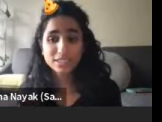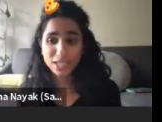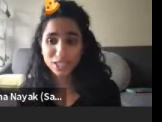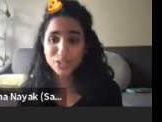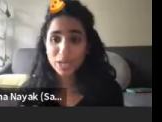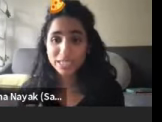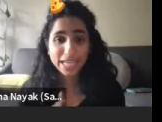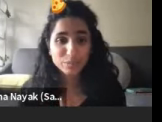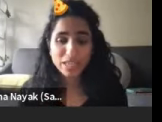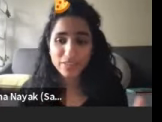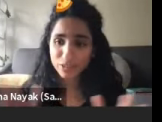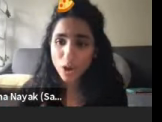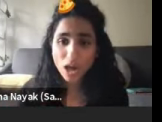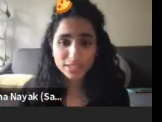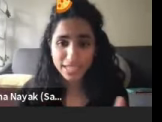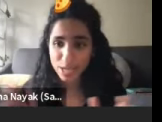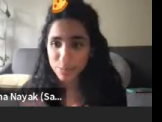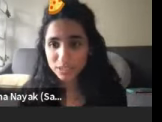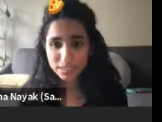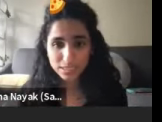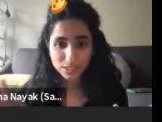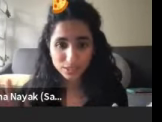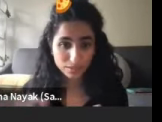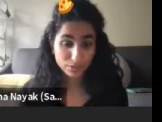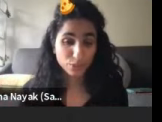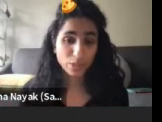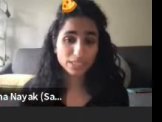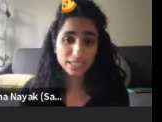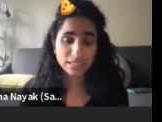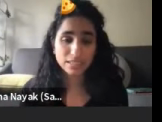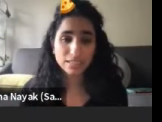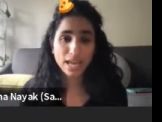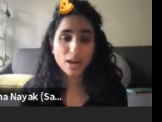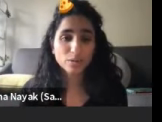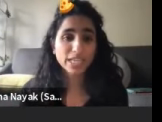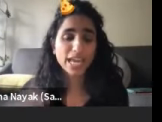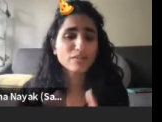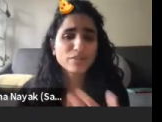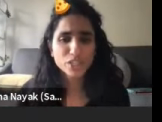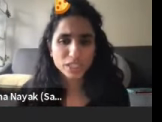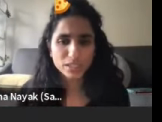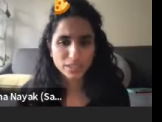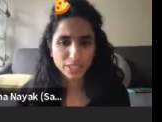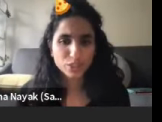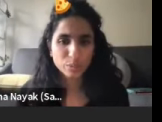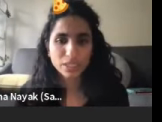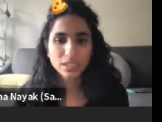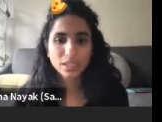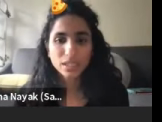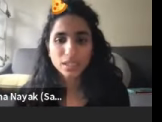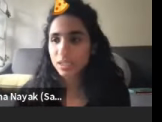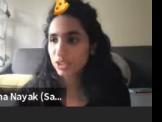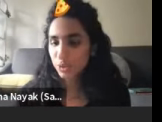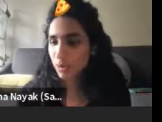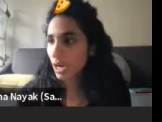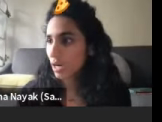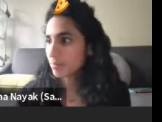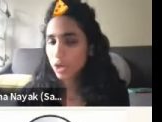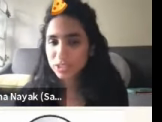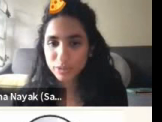long discussion where they explain their thoughts and hypotheses to us and how they envision things to be.